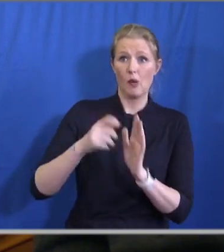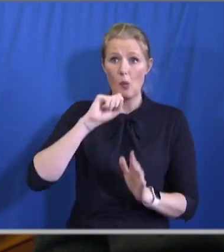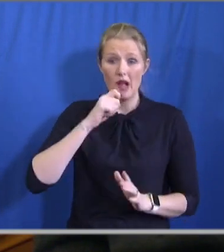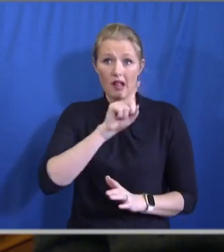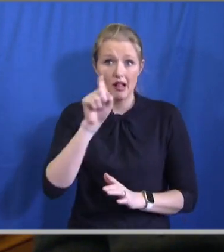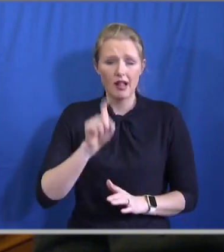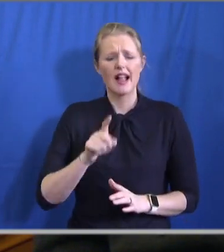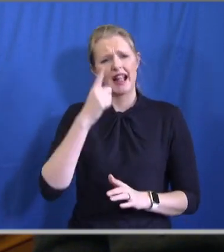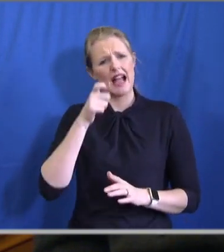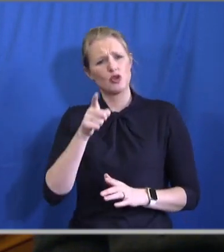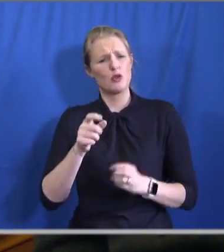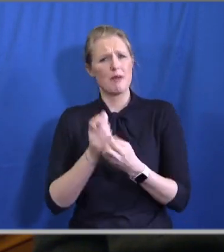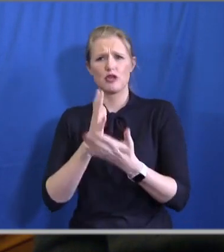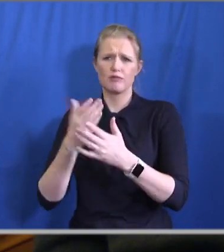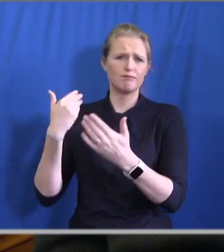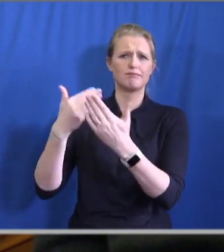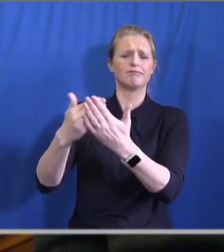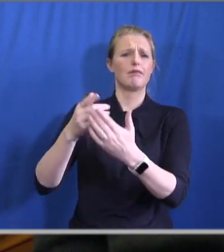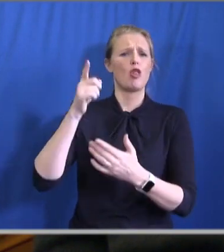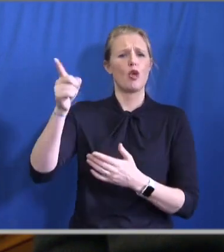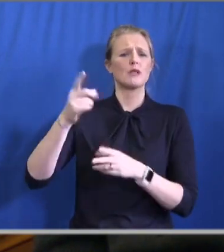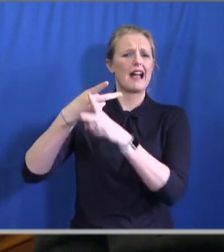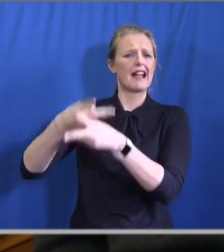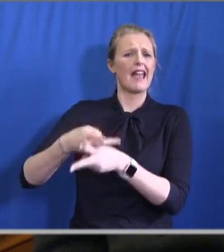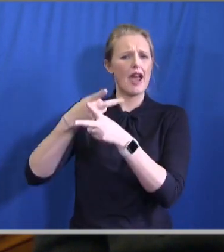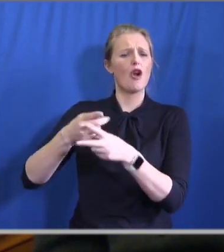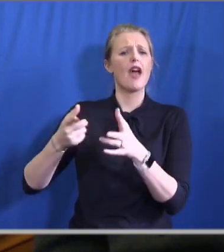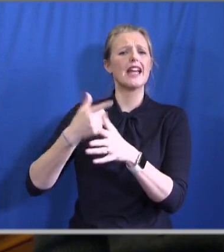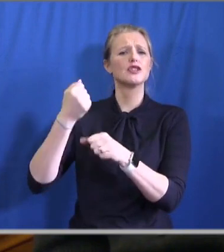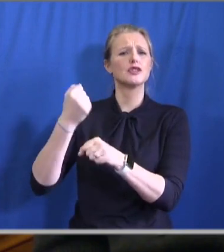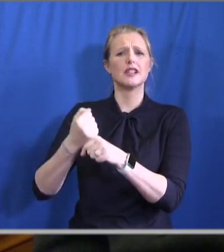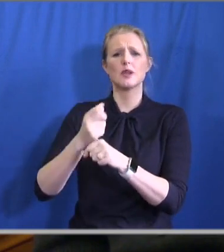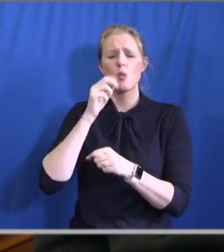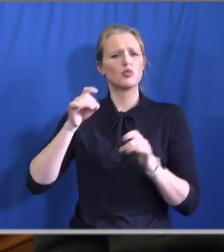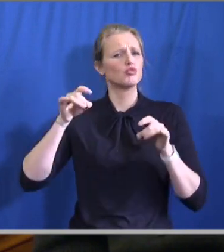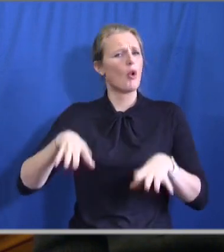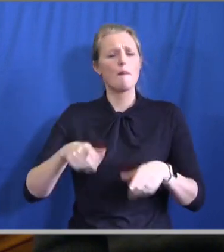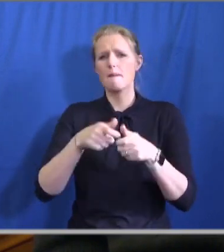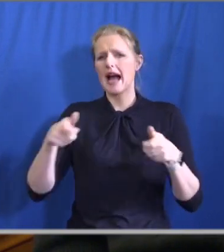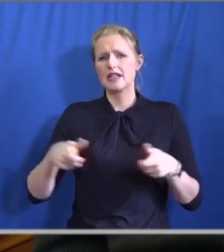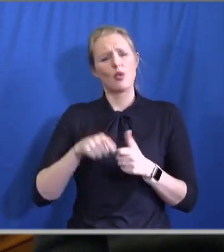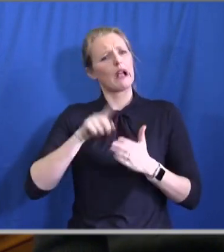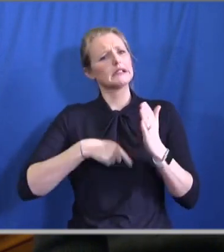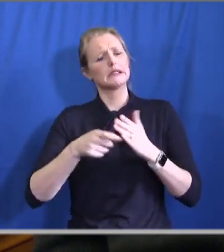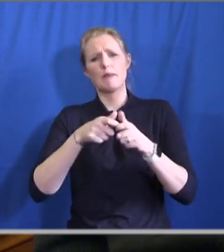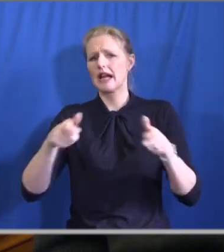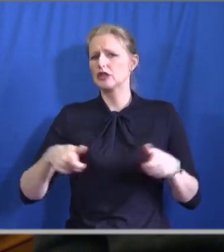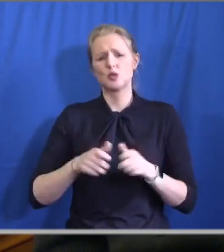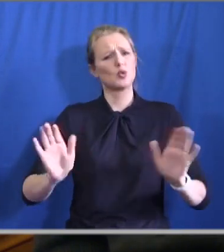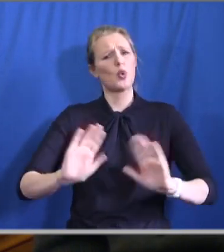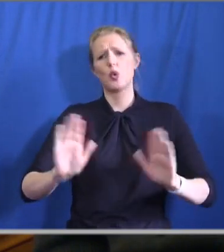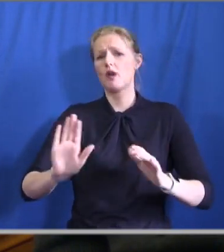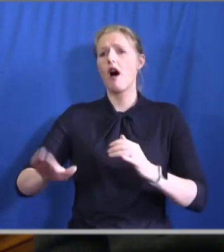providers do not drop packages and people, at least until alternatives in the community have been